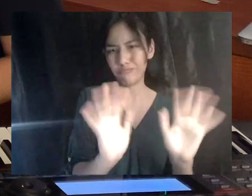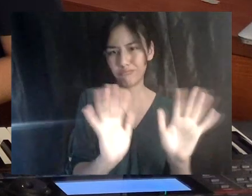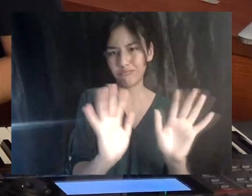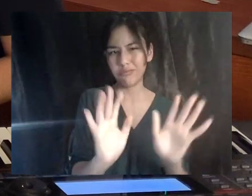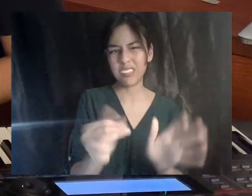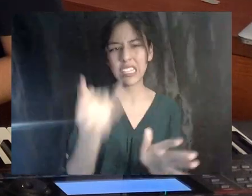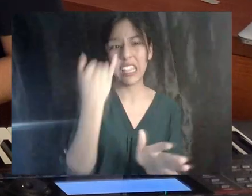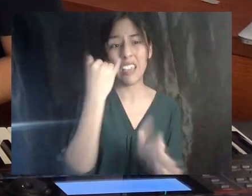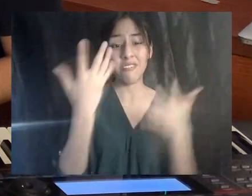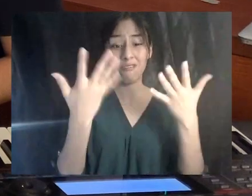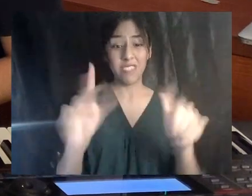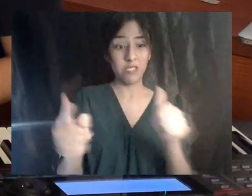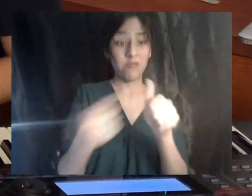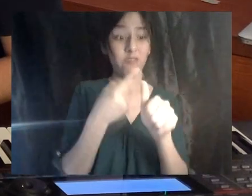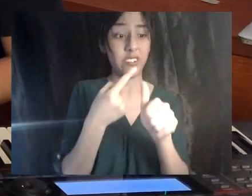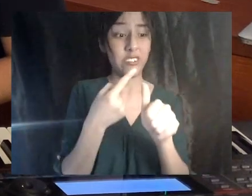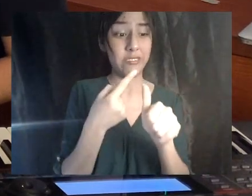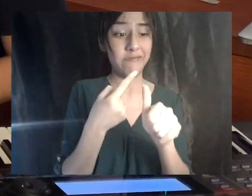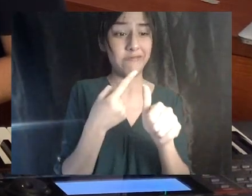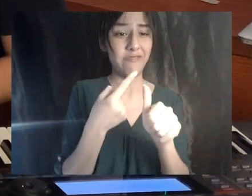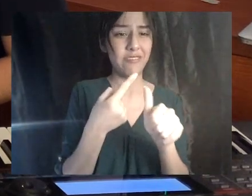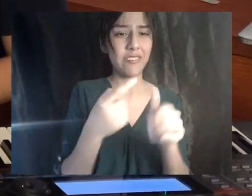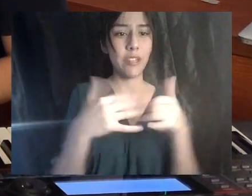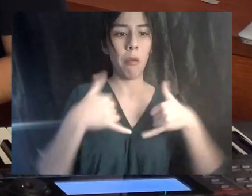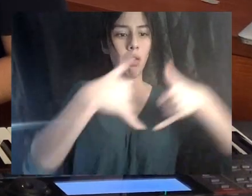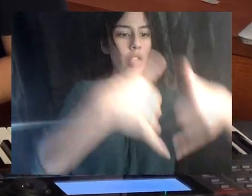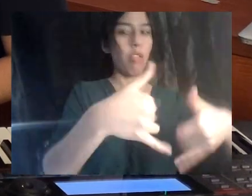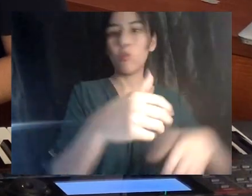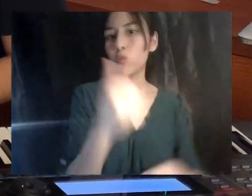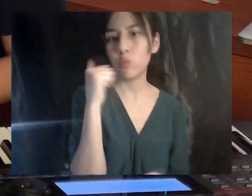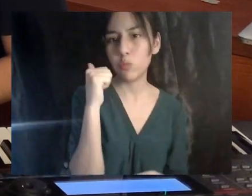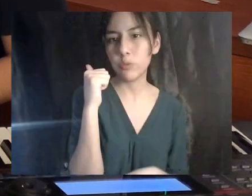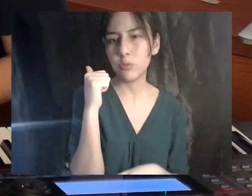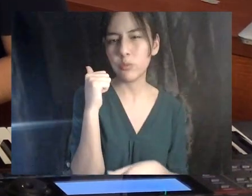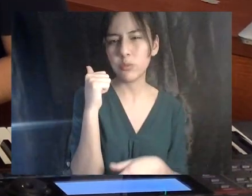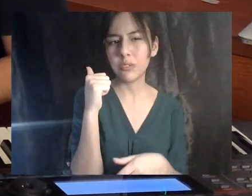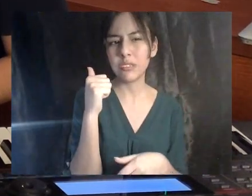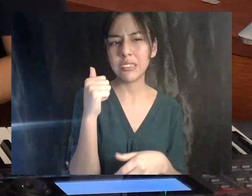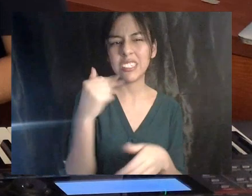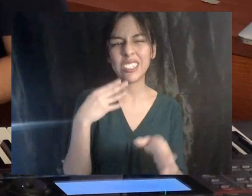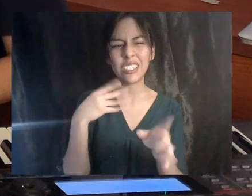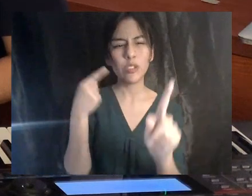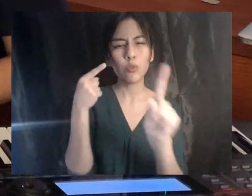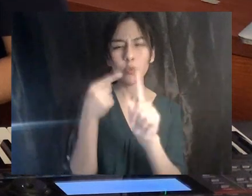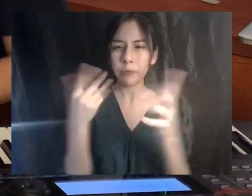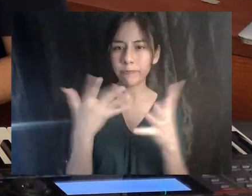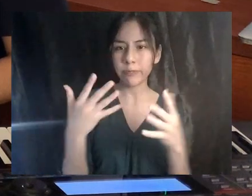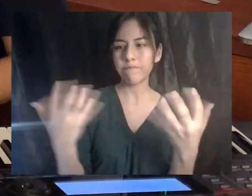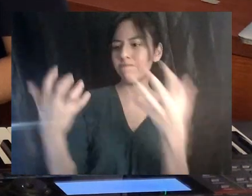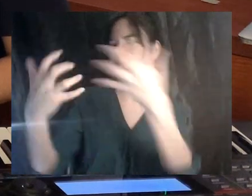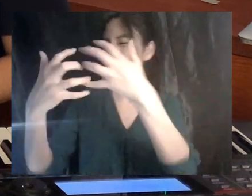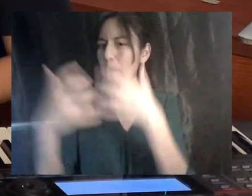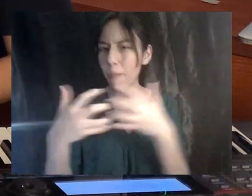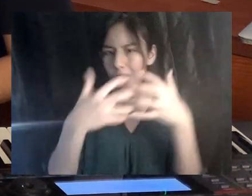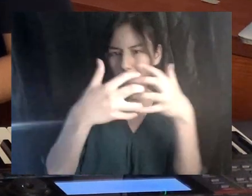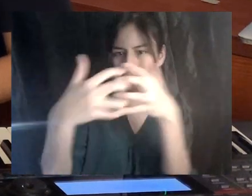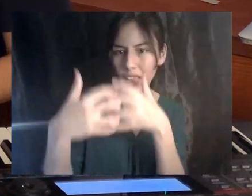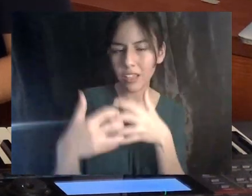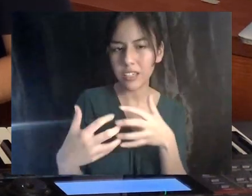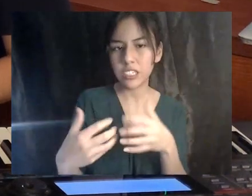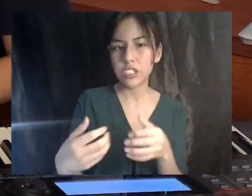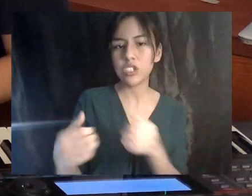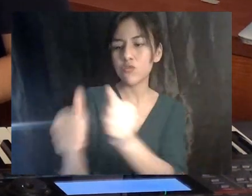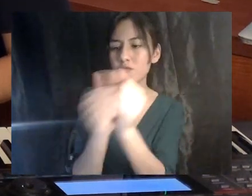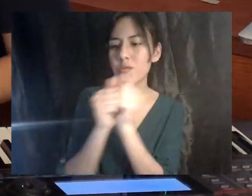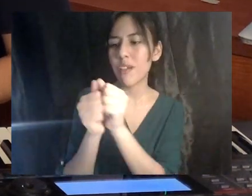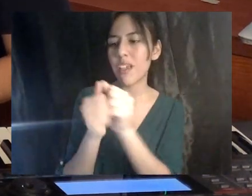win a prize if you get to the end first. It's about teamwork and playing together and playing at the same time and playing in